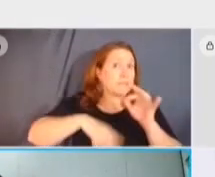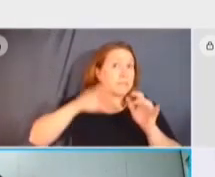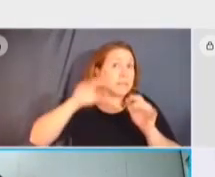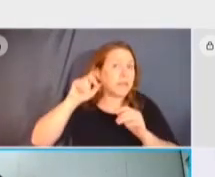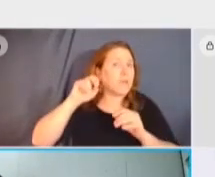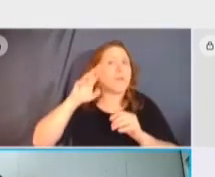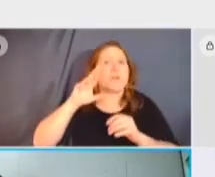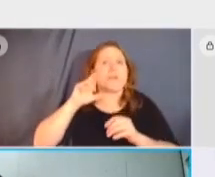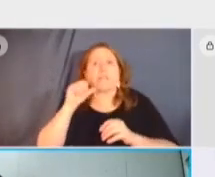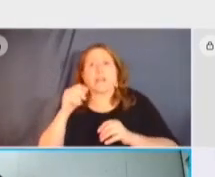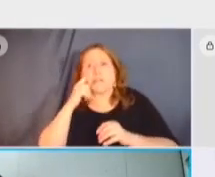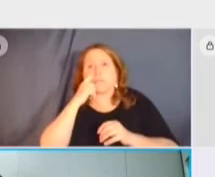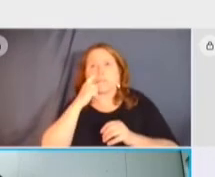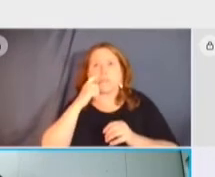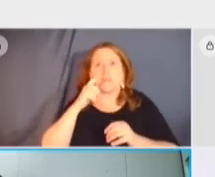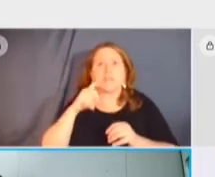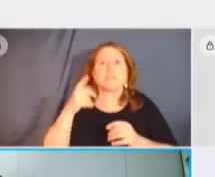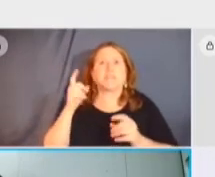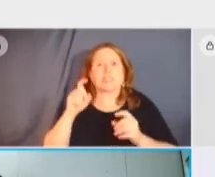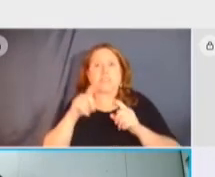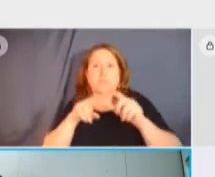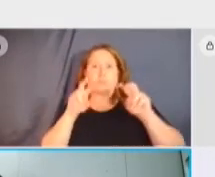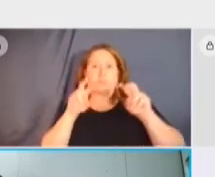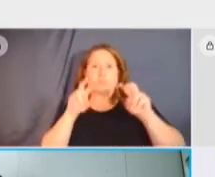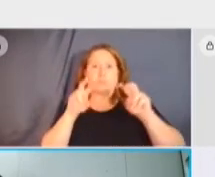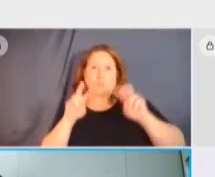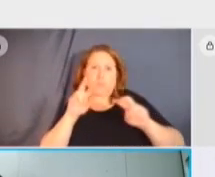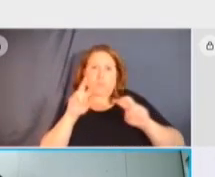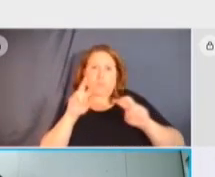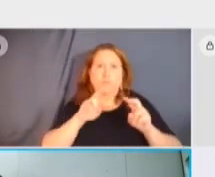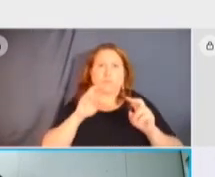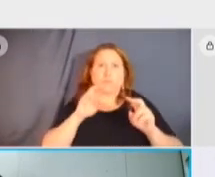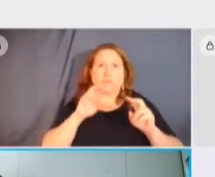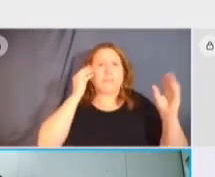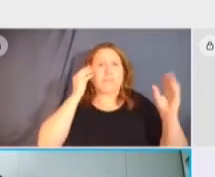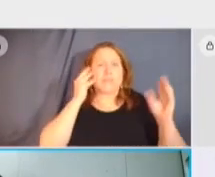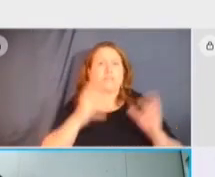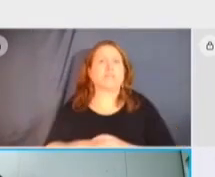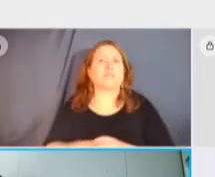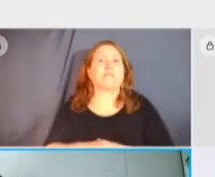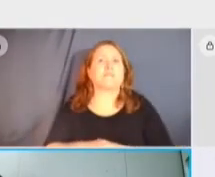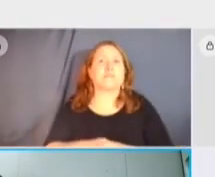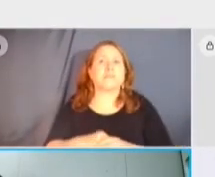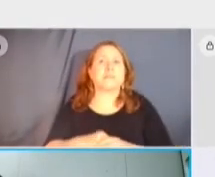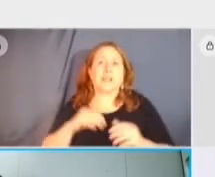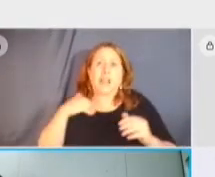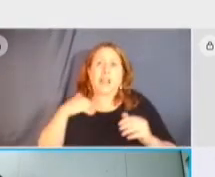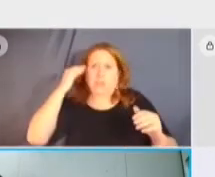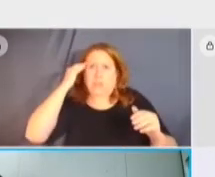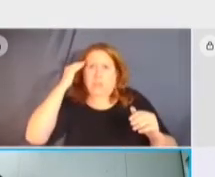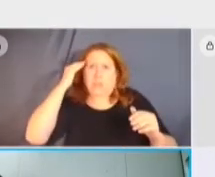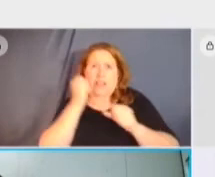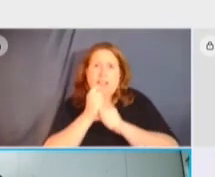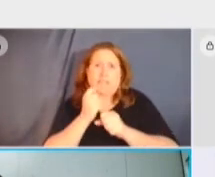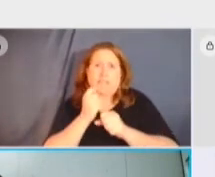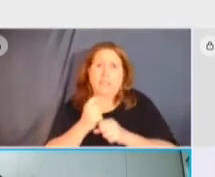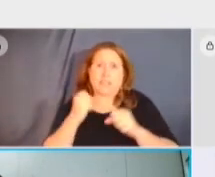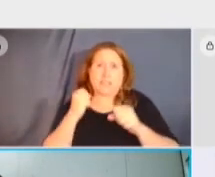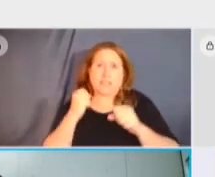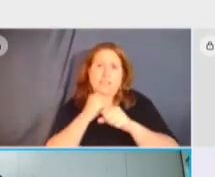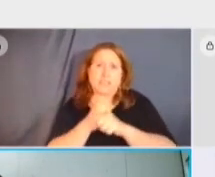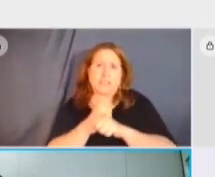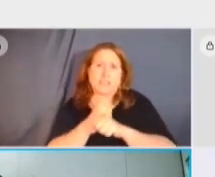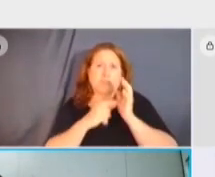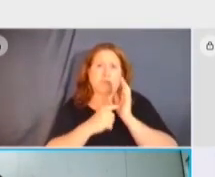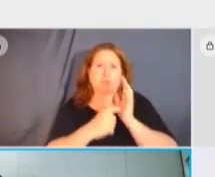So it does continue to be a work in progress. I know from the annual statistical report that there were not an insignificant number